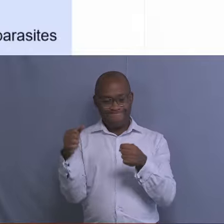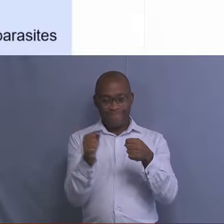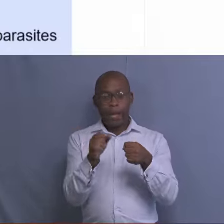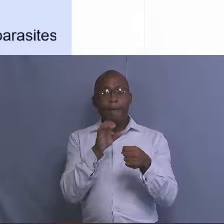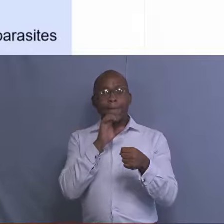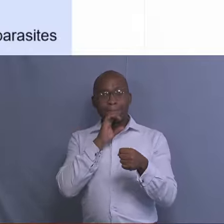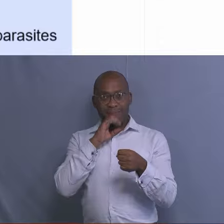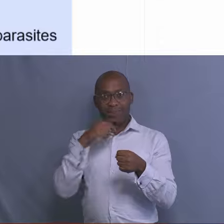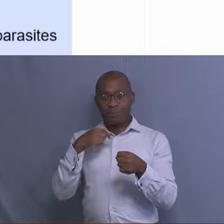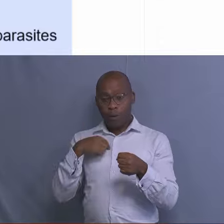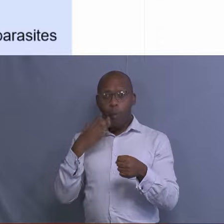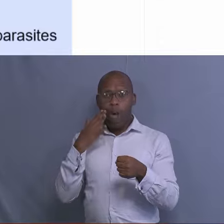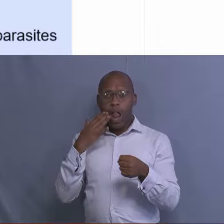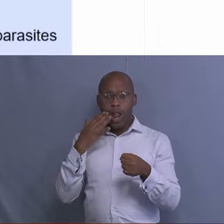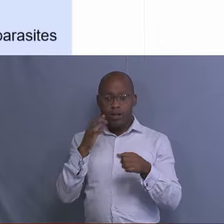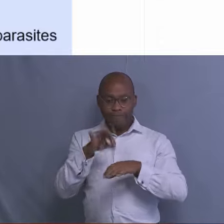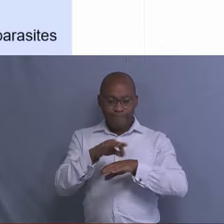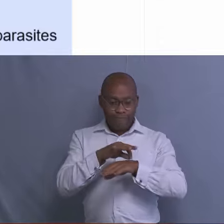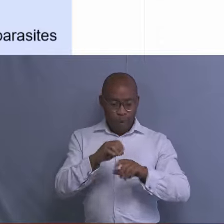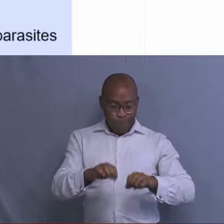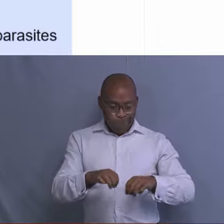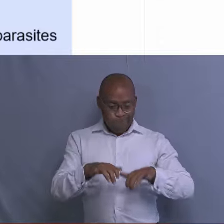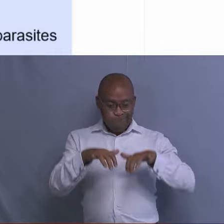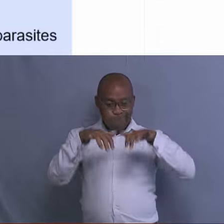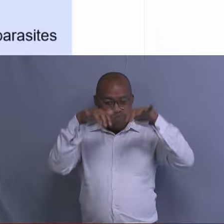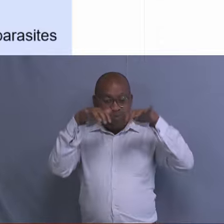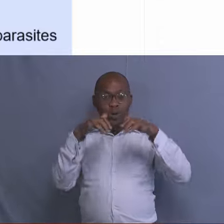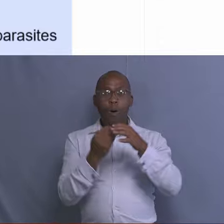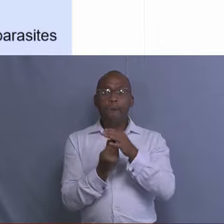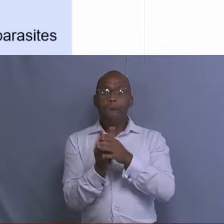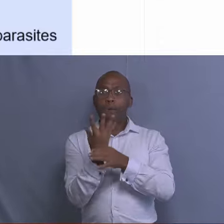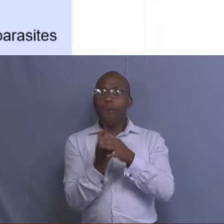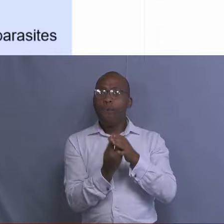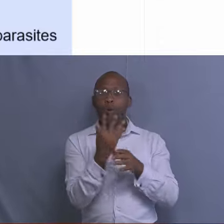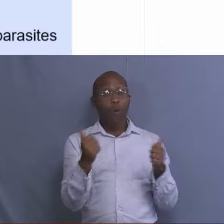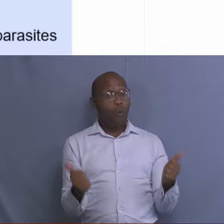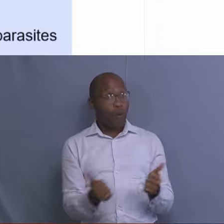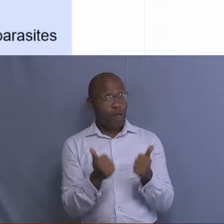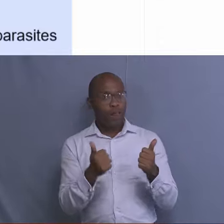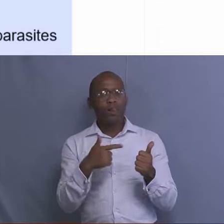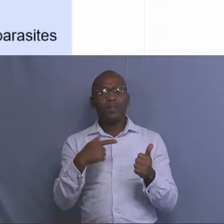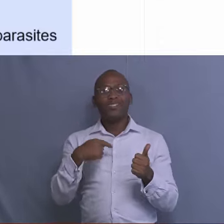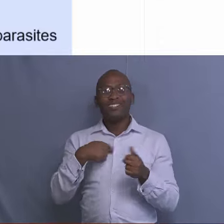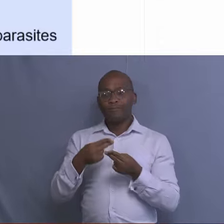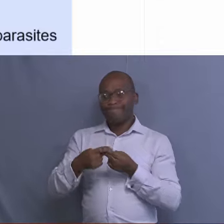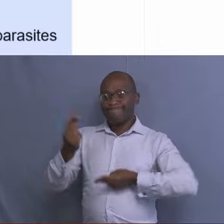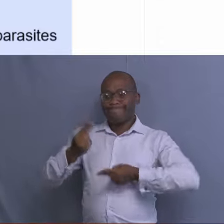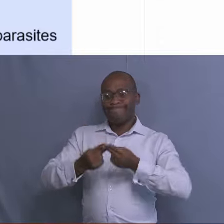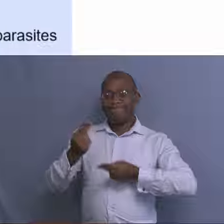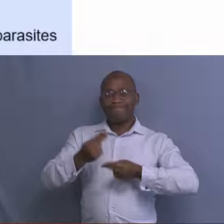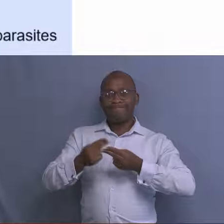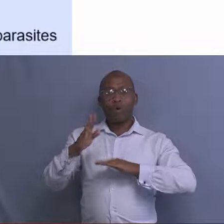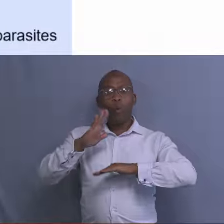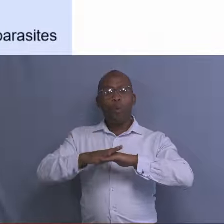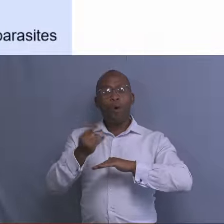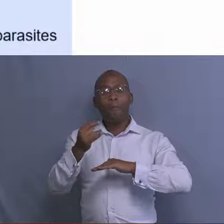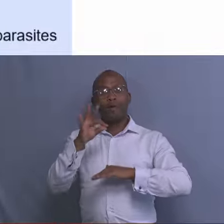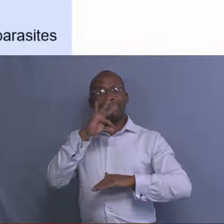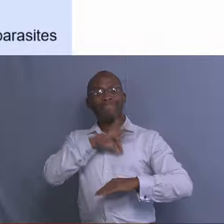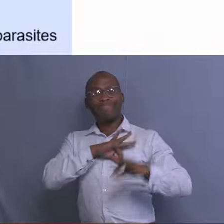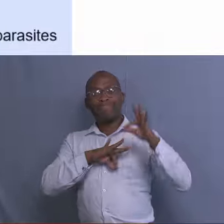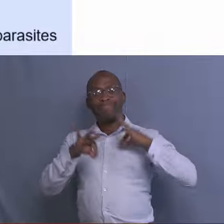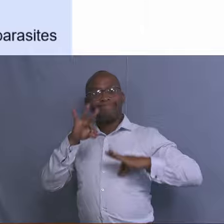less workers, which means less input cost in terms of payment for the workers.